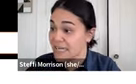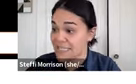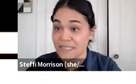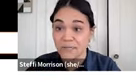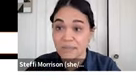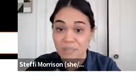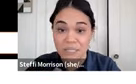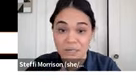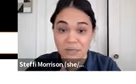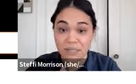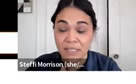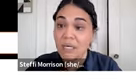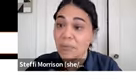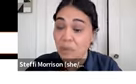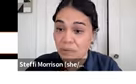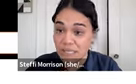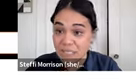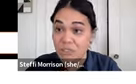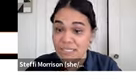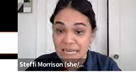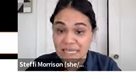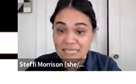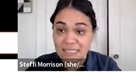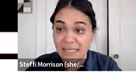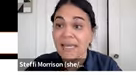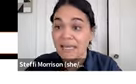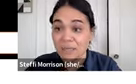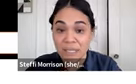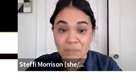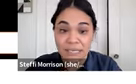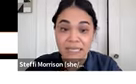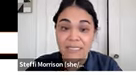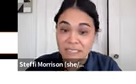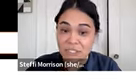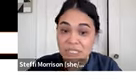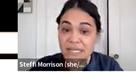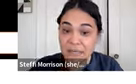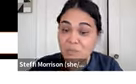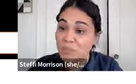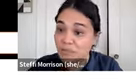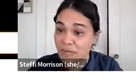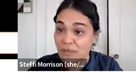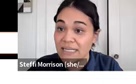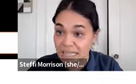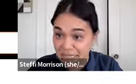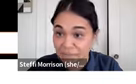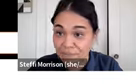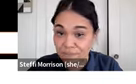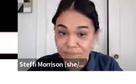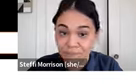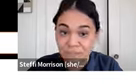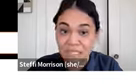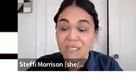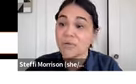counties, as seen on the map here by organizational size and by black indigenous and other people of color identity.